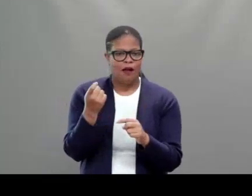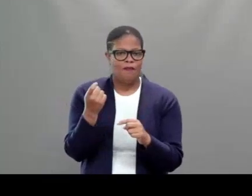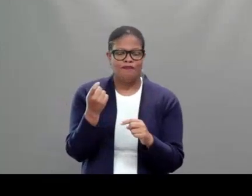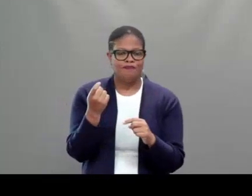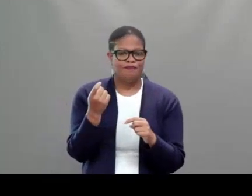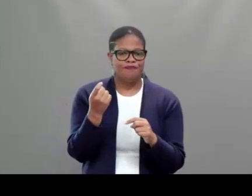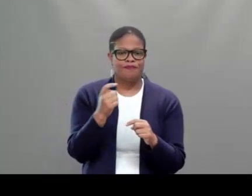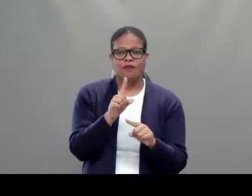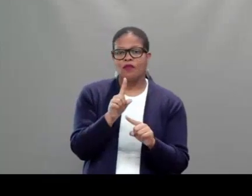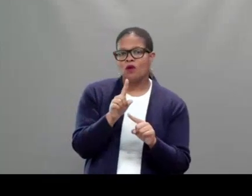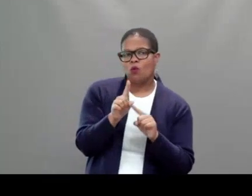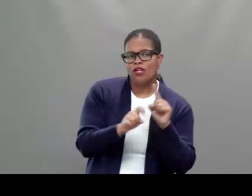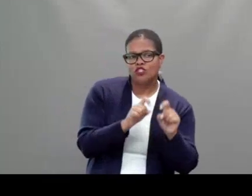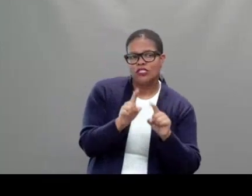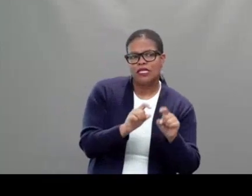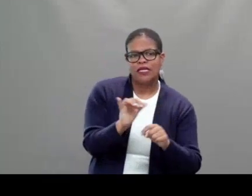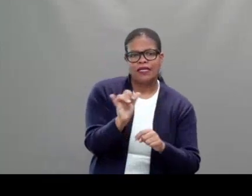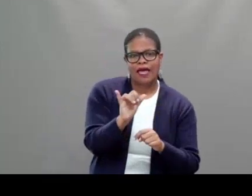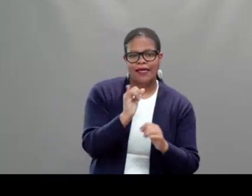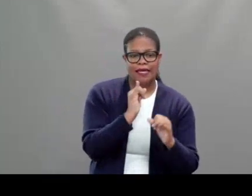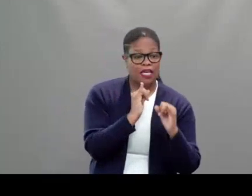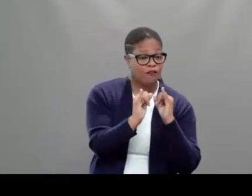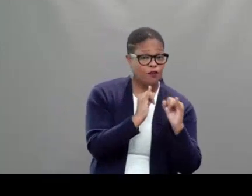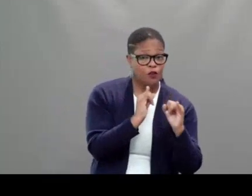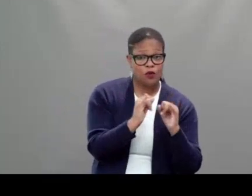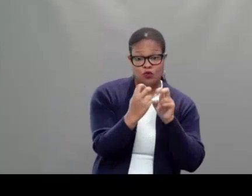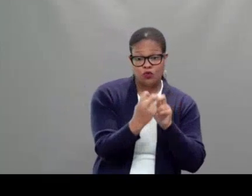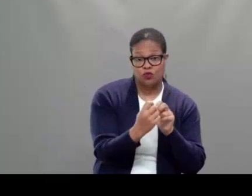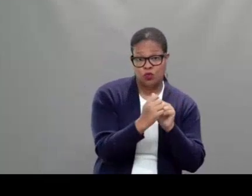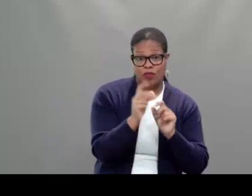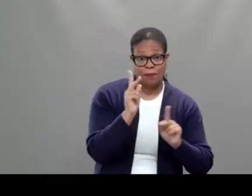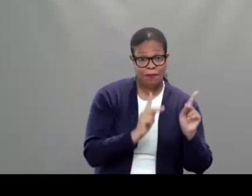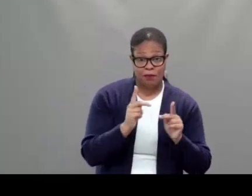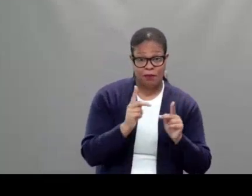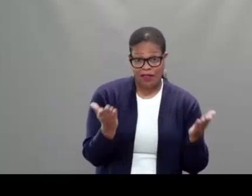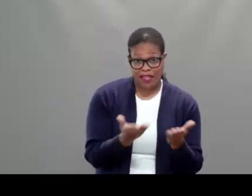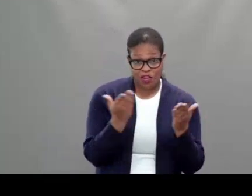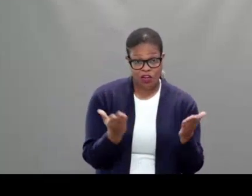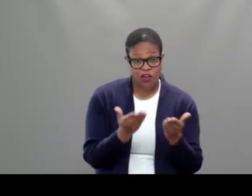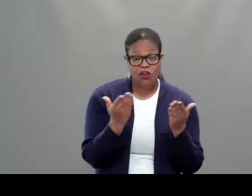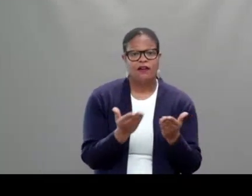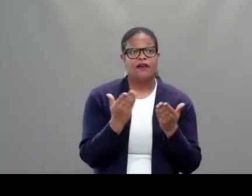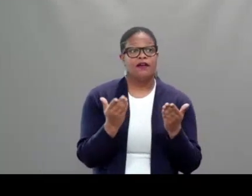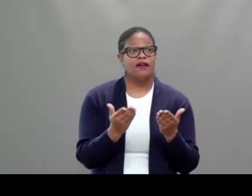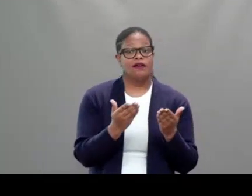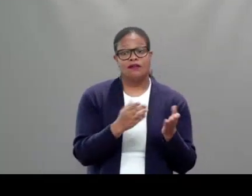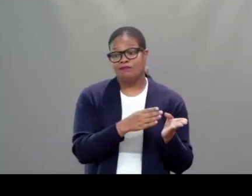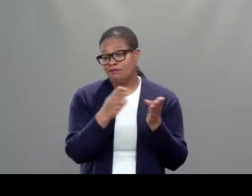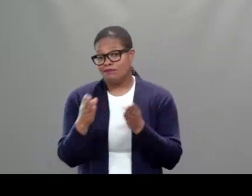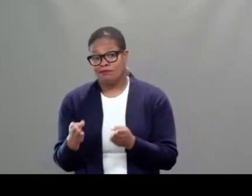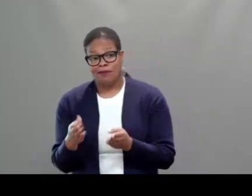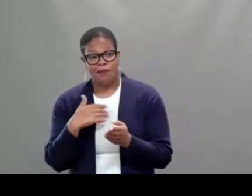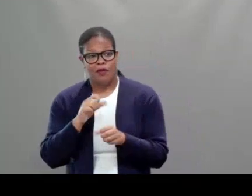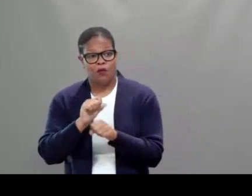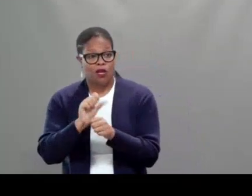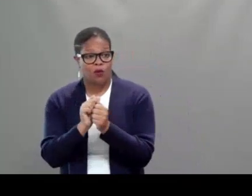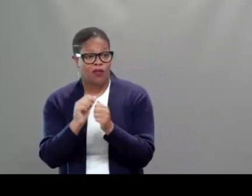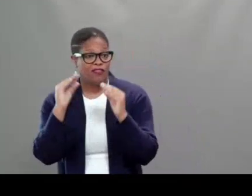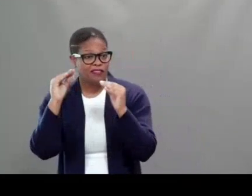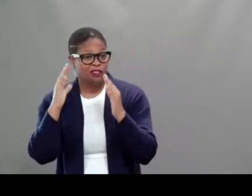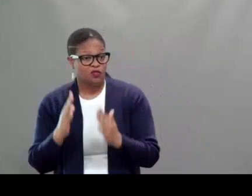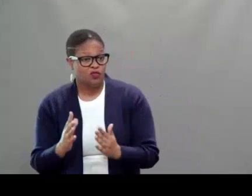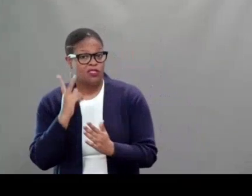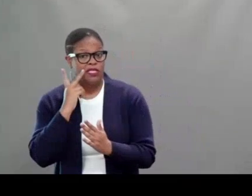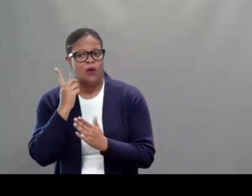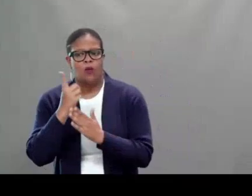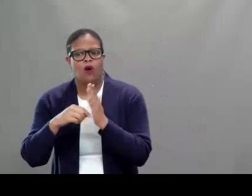from questioning, having interviews with people here, to working with the teachers and